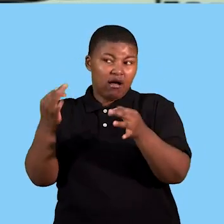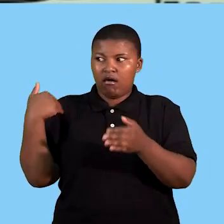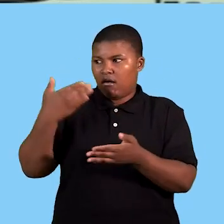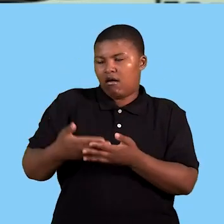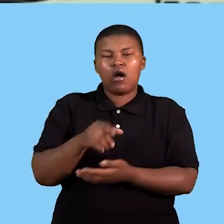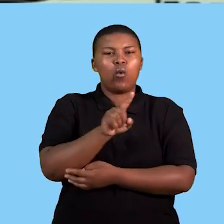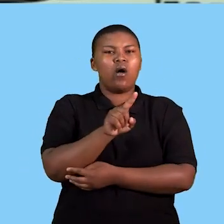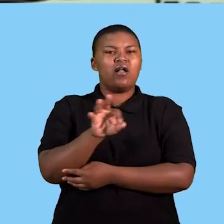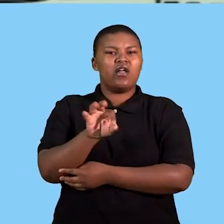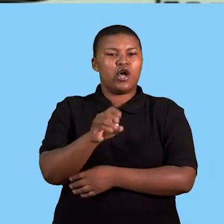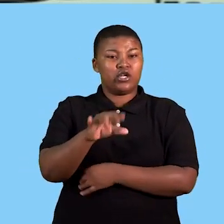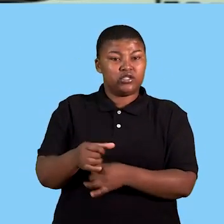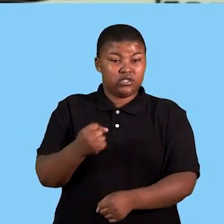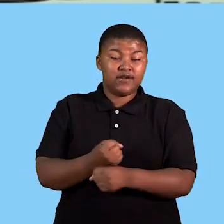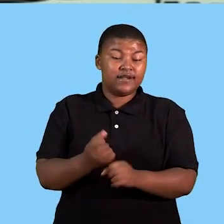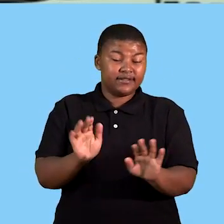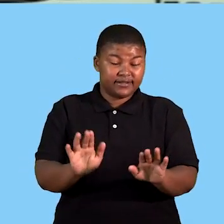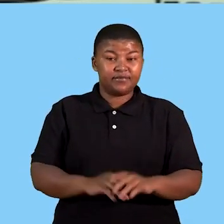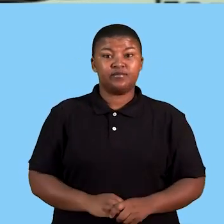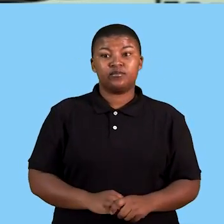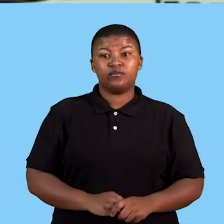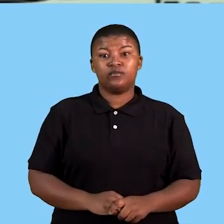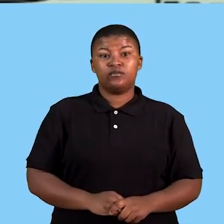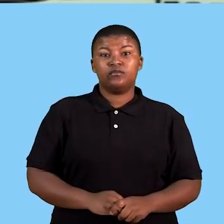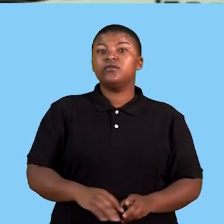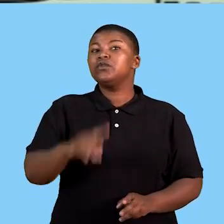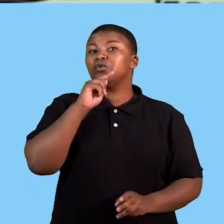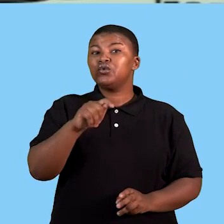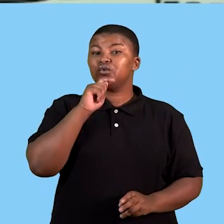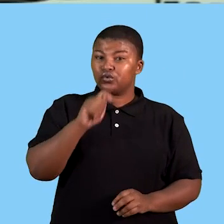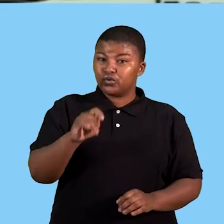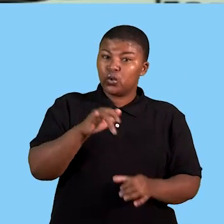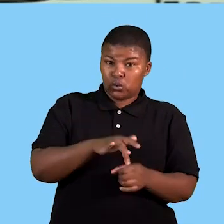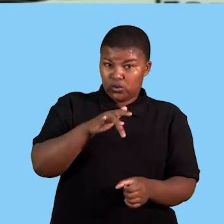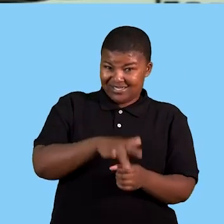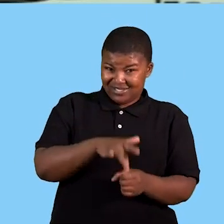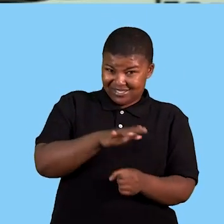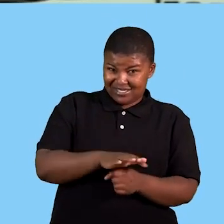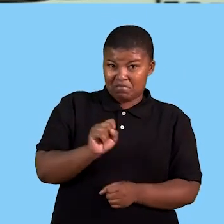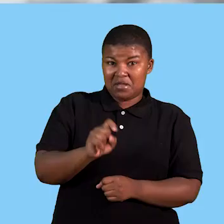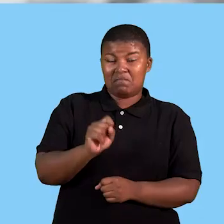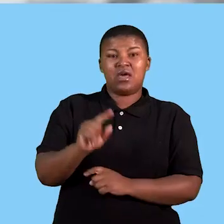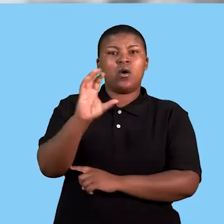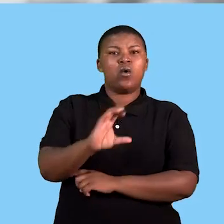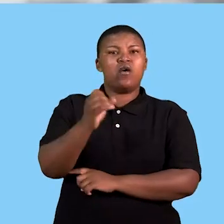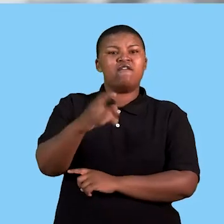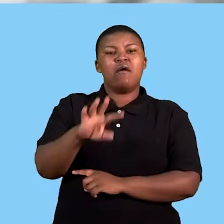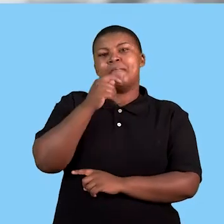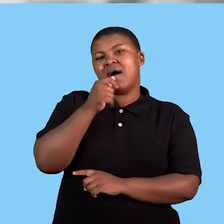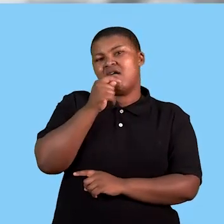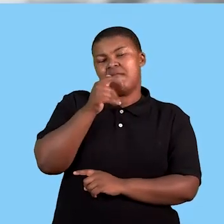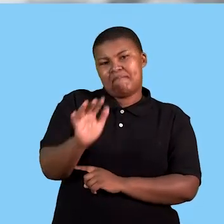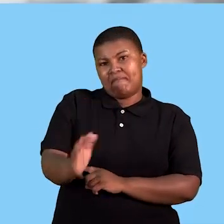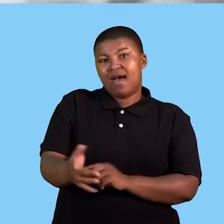years. Now, initially, Coca-Cola was intended as medicine, and it was only sold in